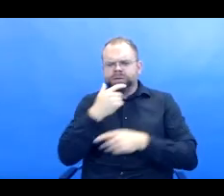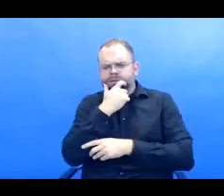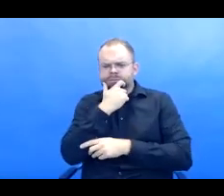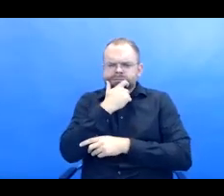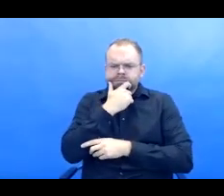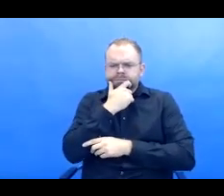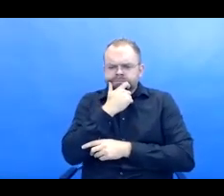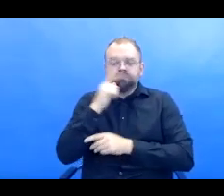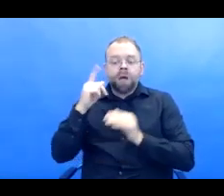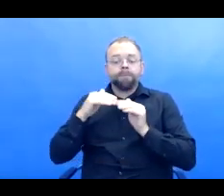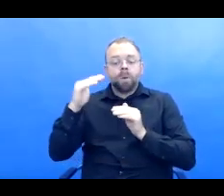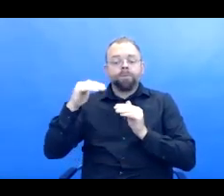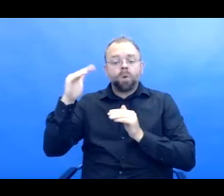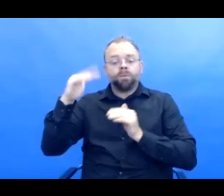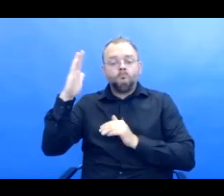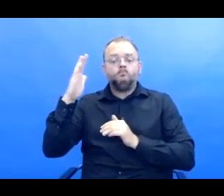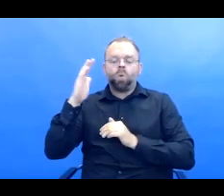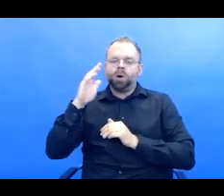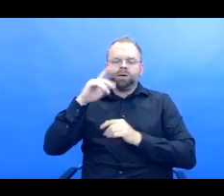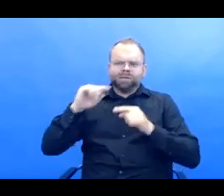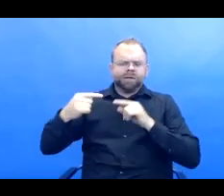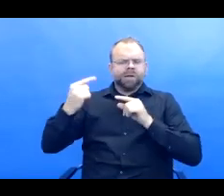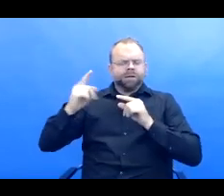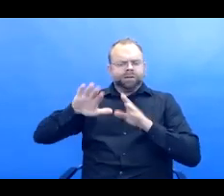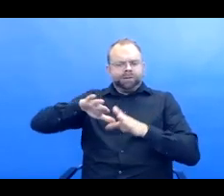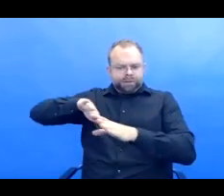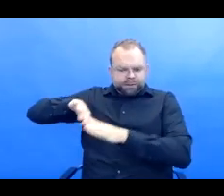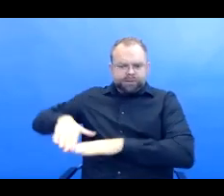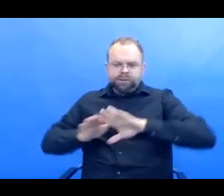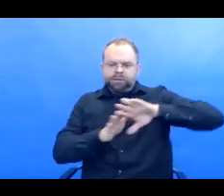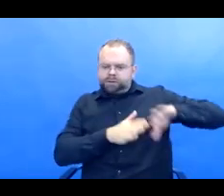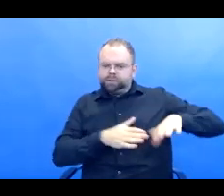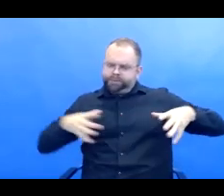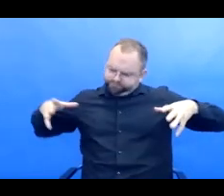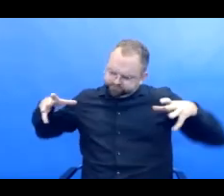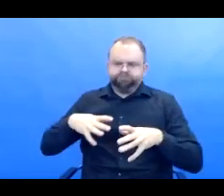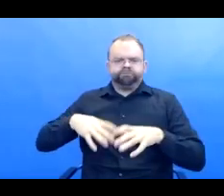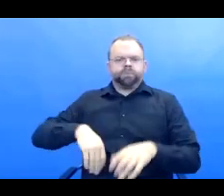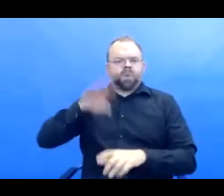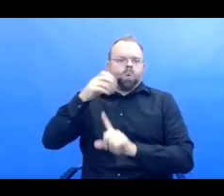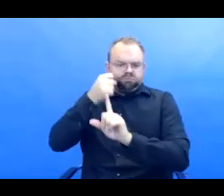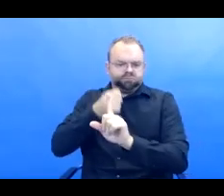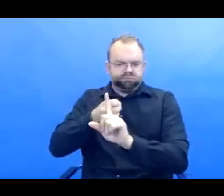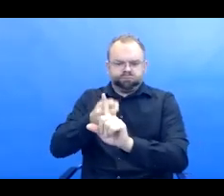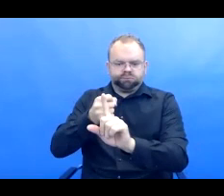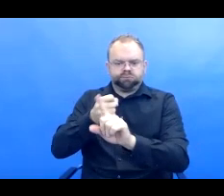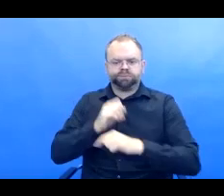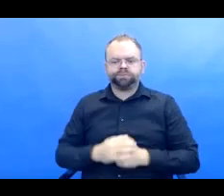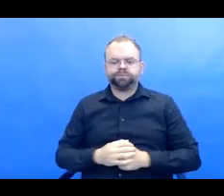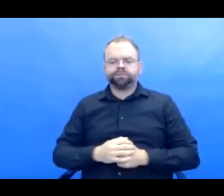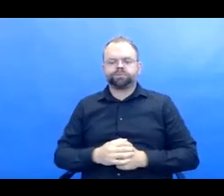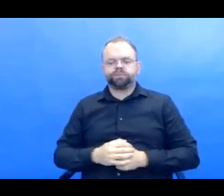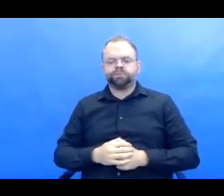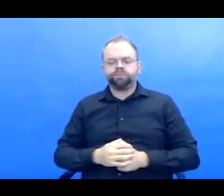program. Inua Jamii, I can loosely translate it, is a Swahili word meaning strengthen the community